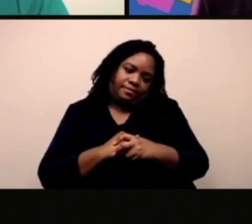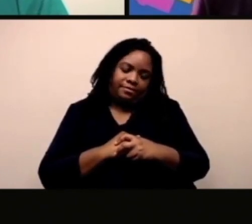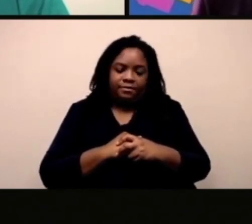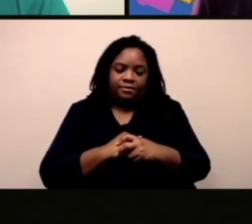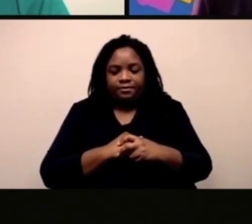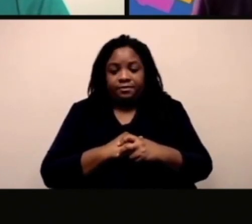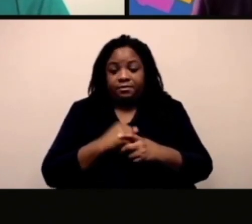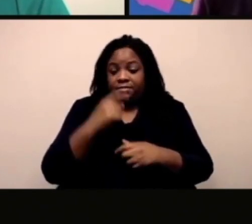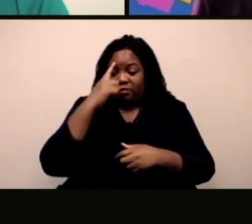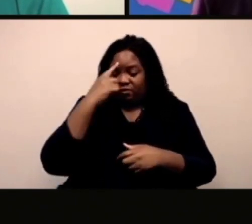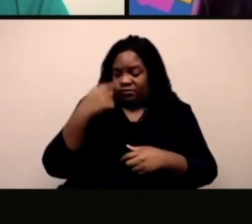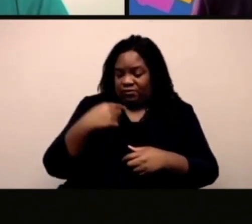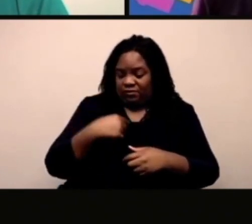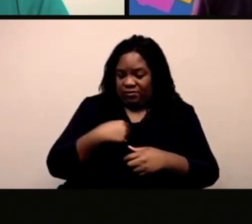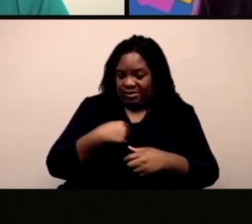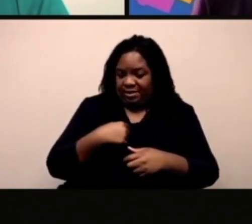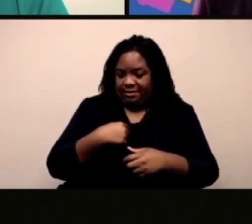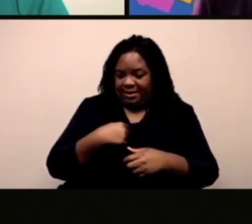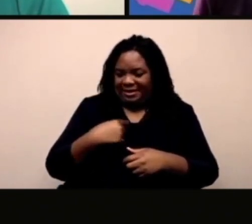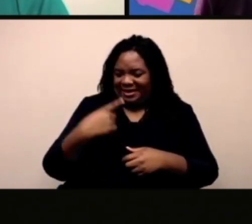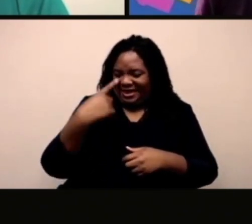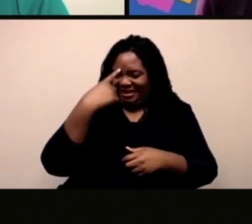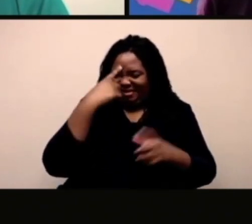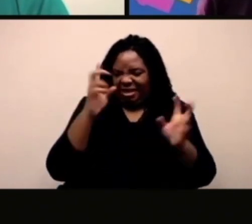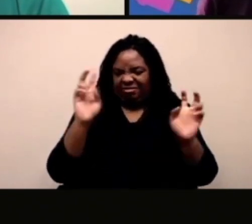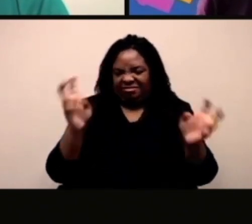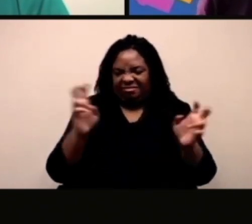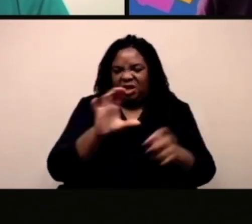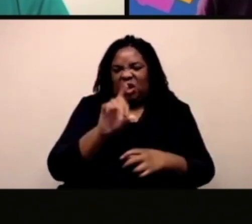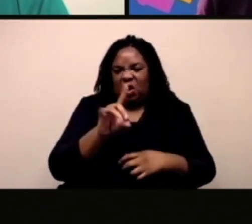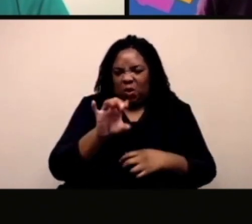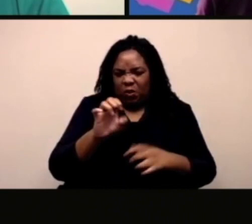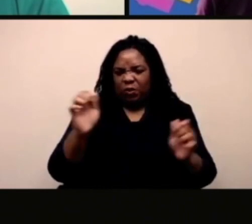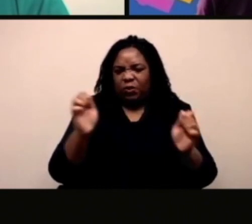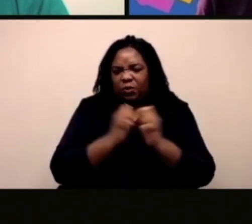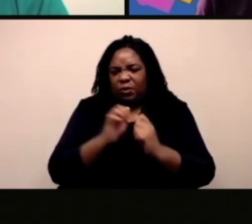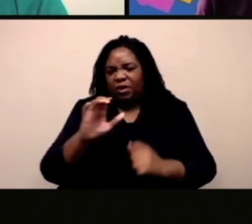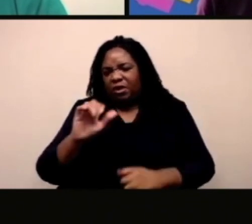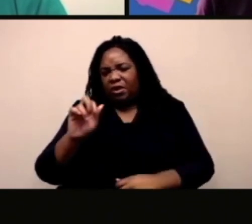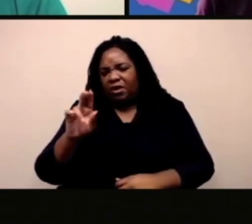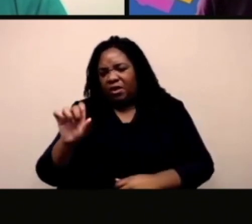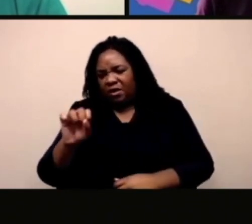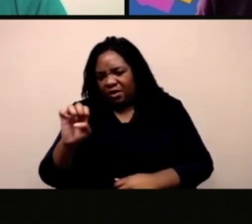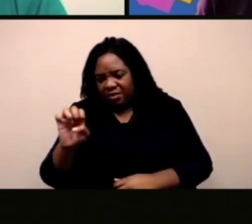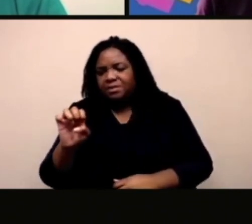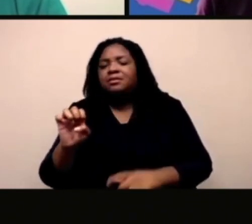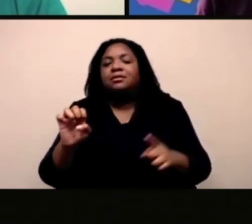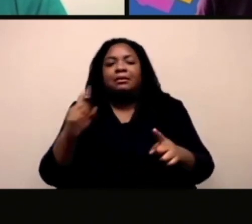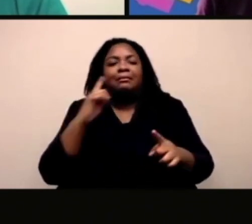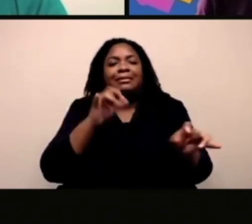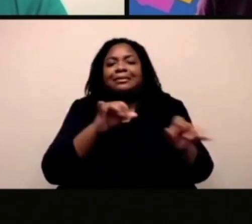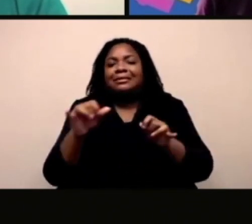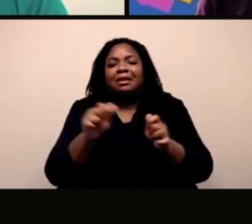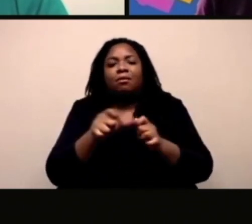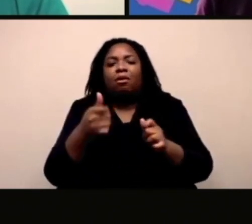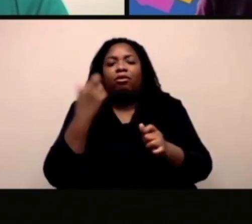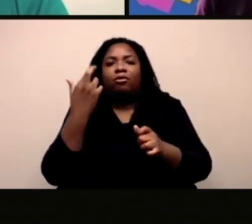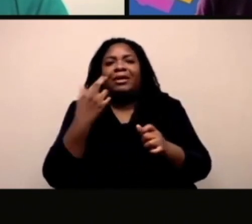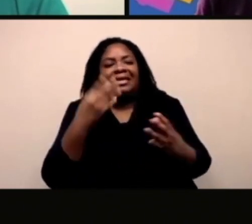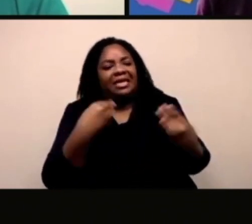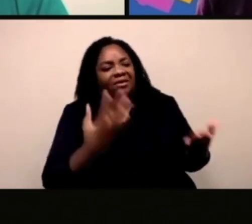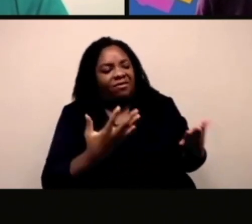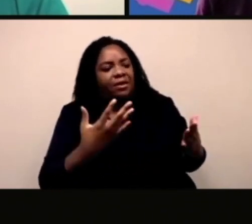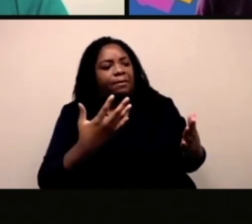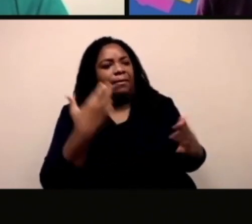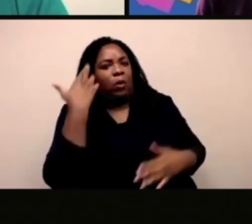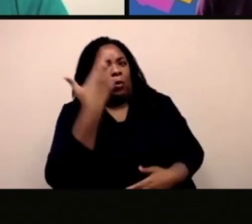For me, I think coding with a cause, very similar to the responses so far, is giving them a purpose and a reason to